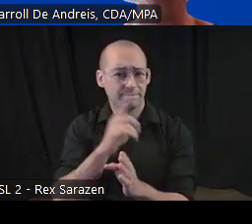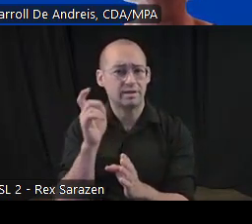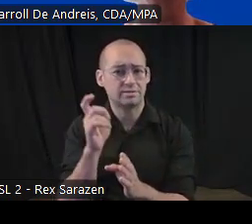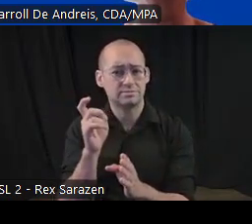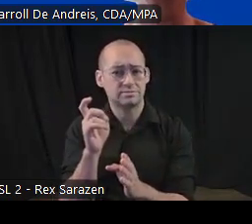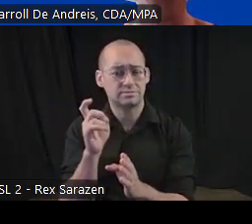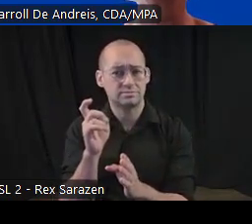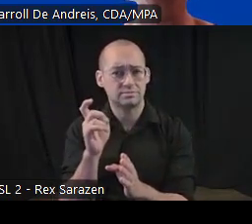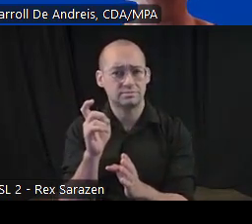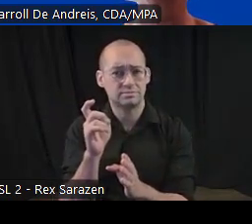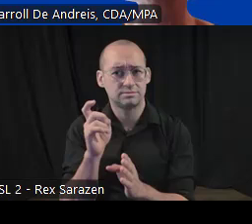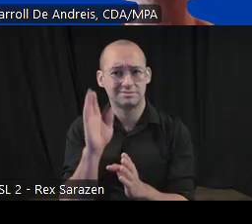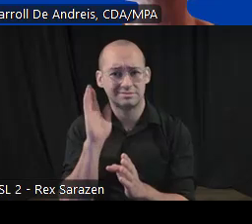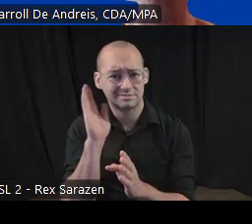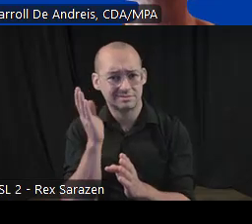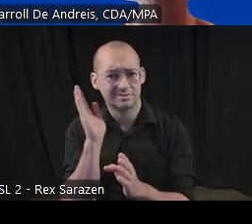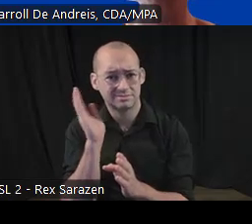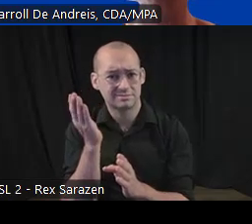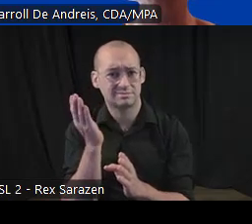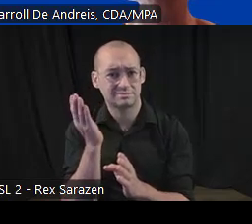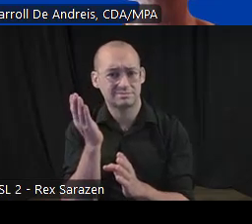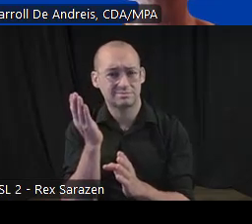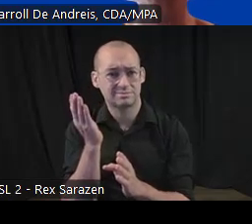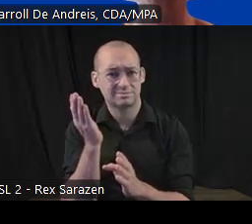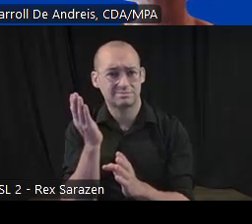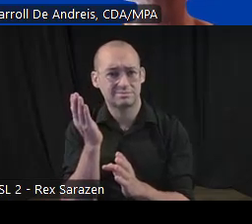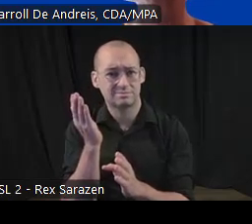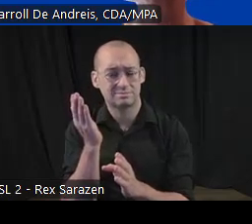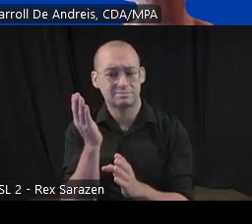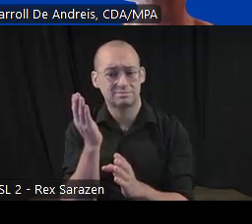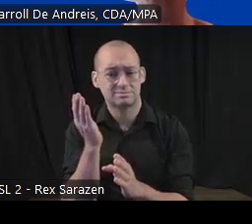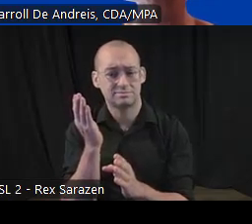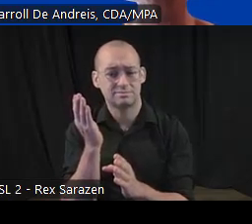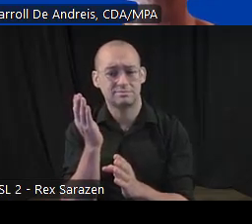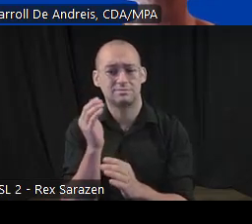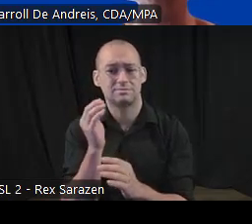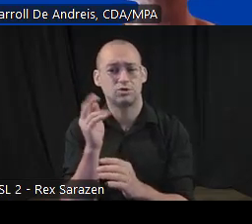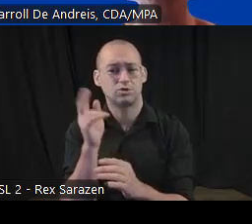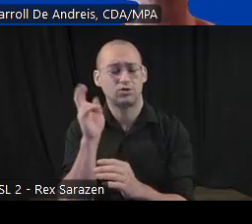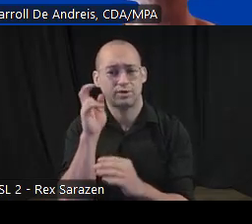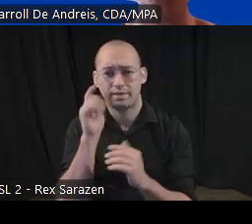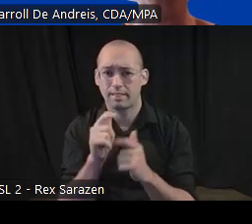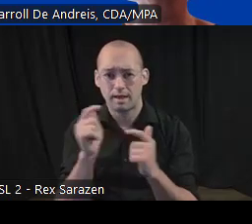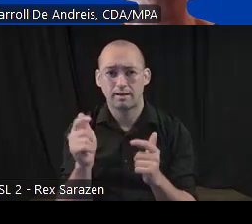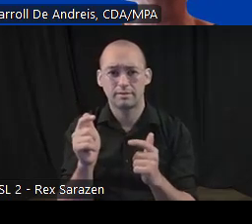because it seems like the thing that I've heard a lot that like